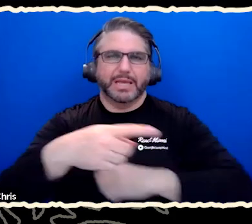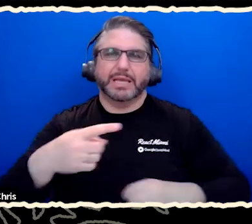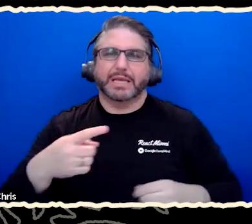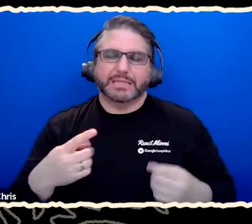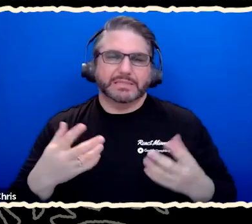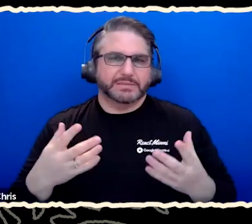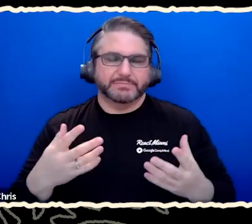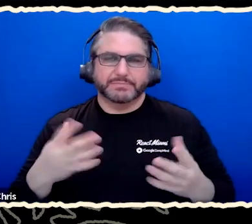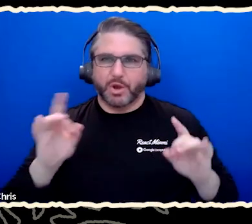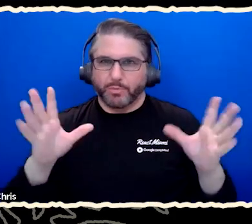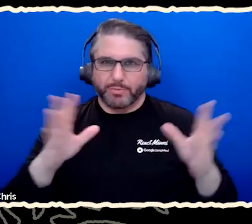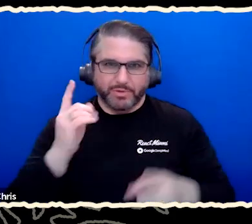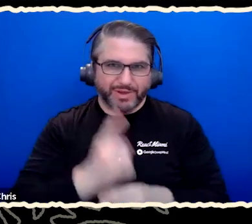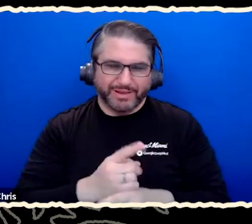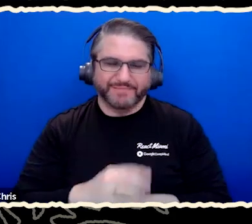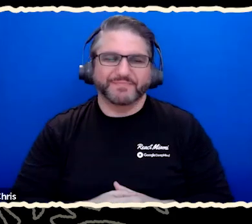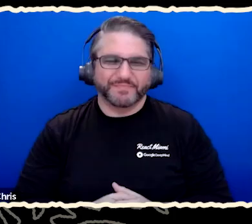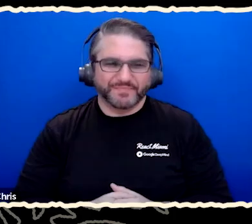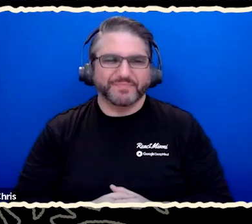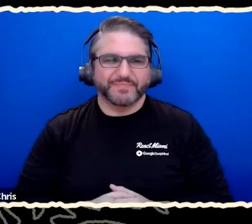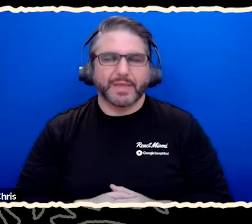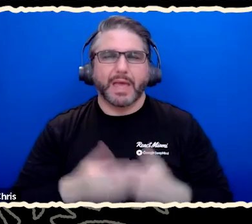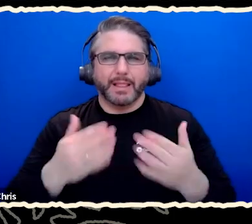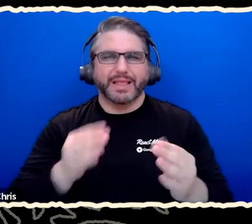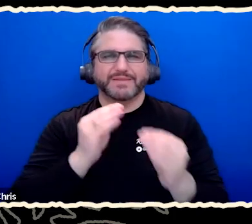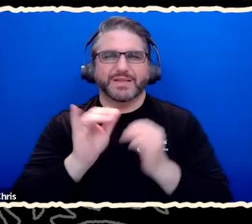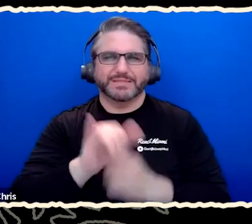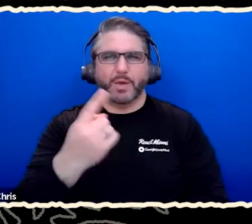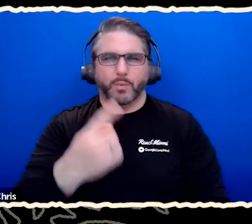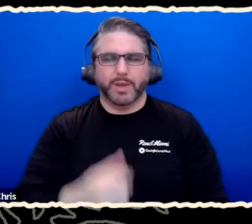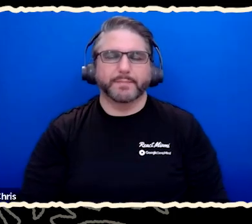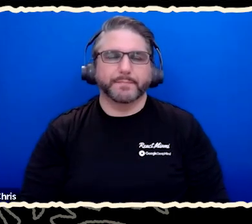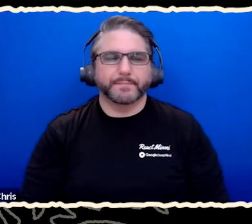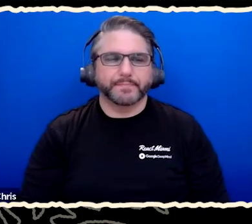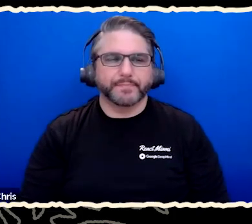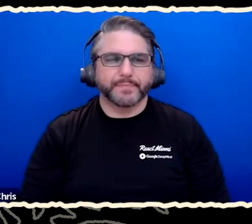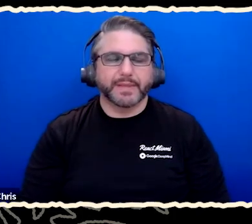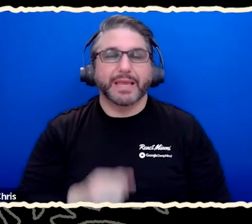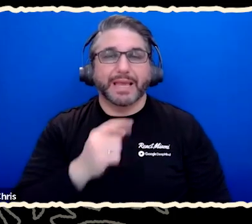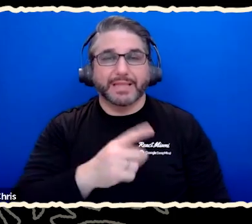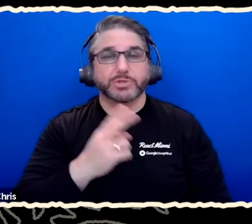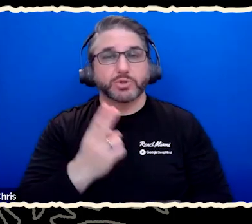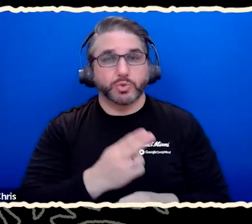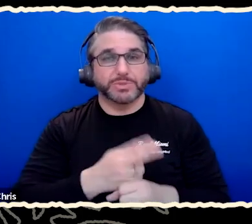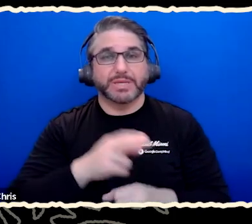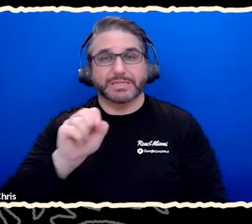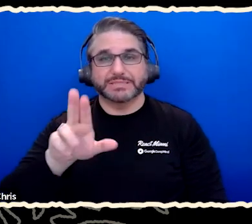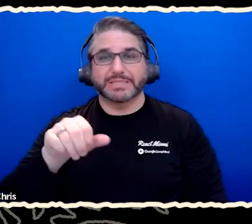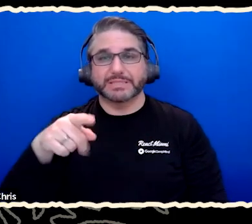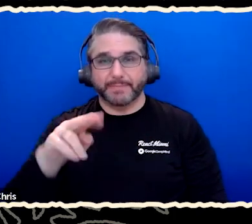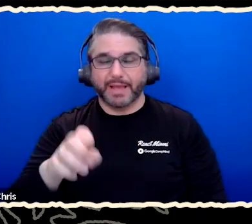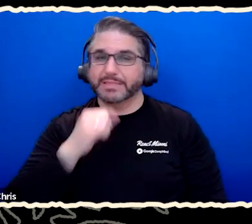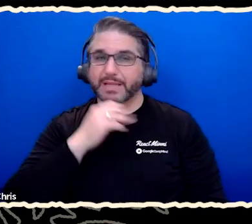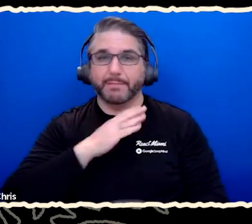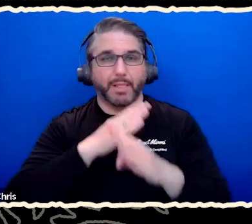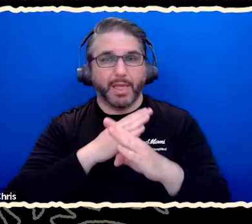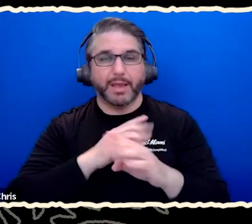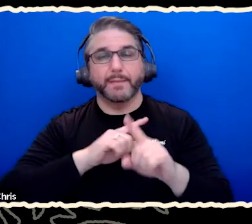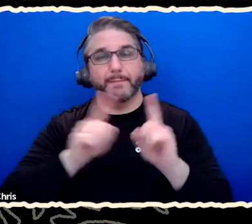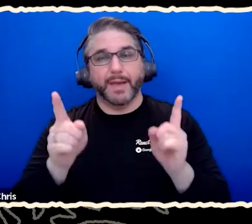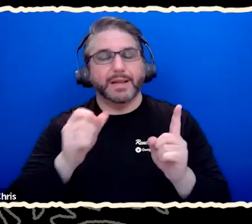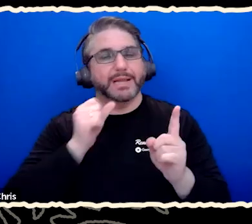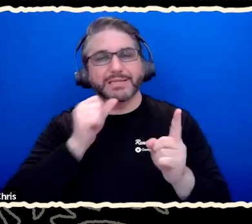that? Let's fix that one. So it is using Suspense. It's not blocking, but it doesn't